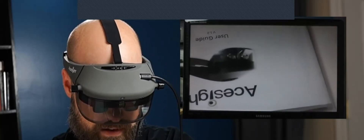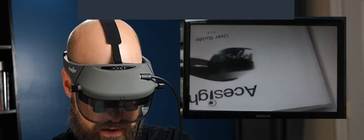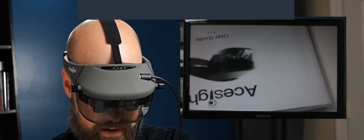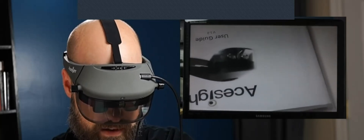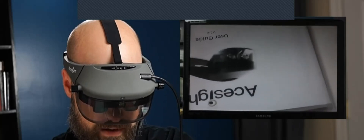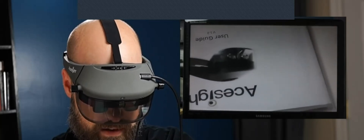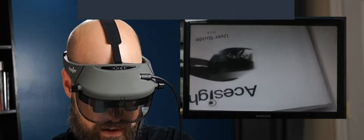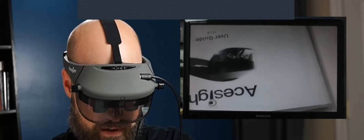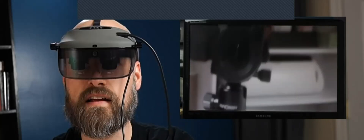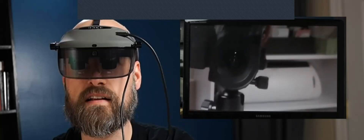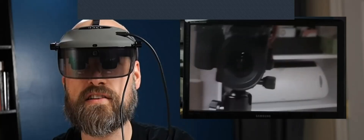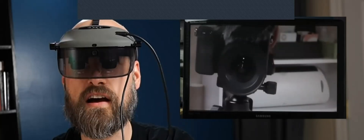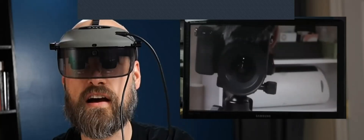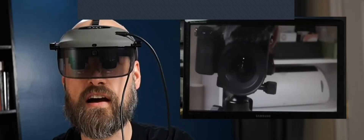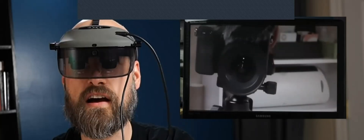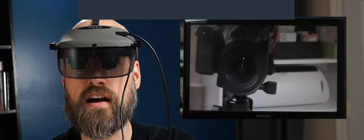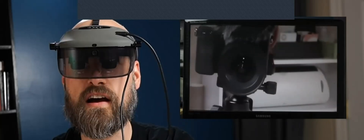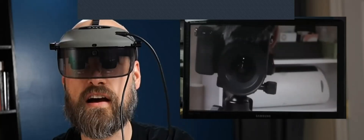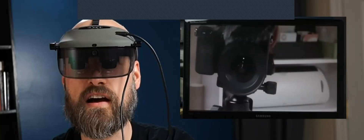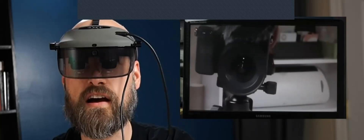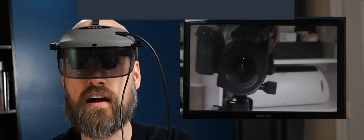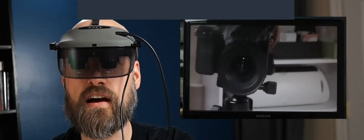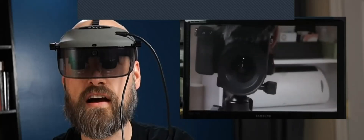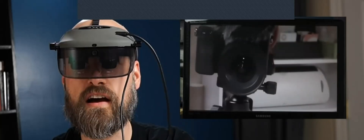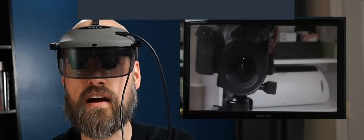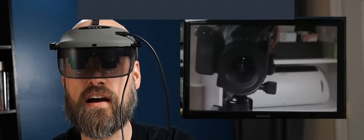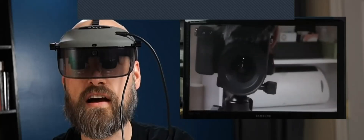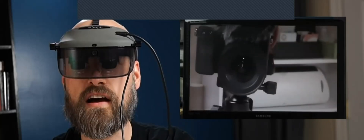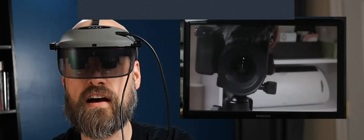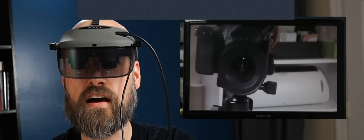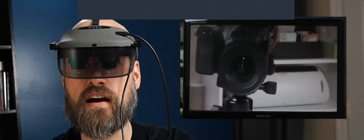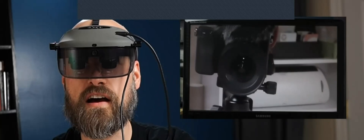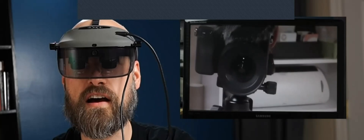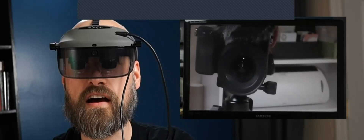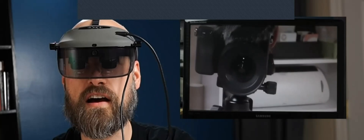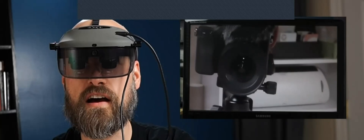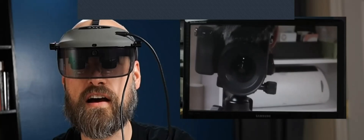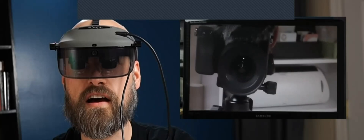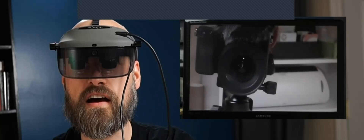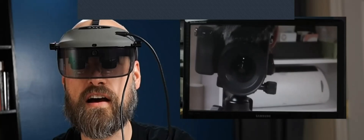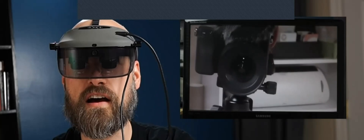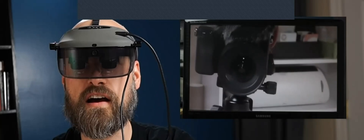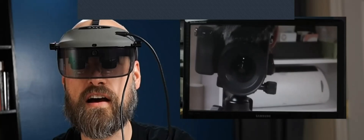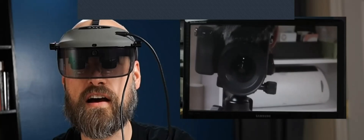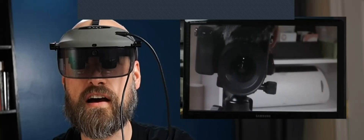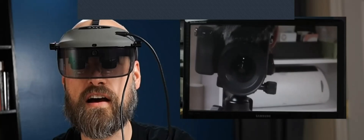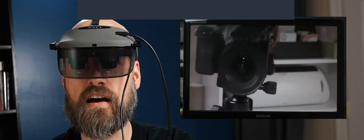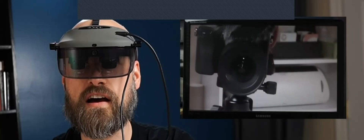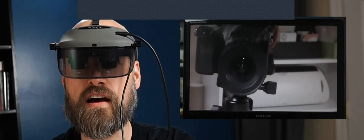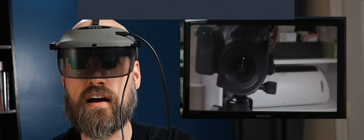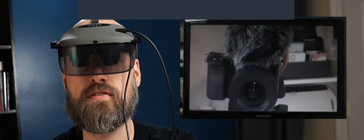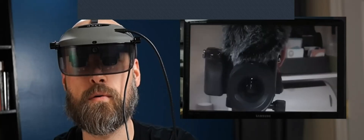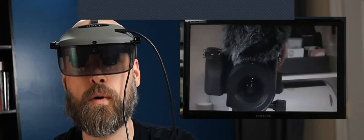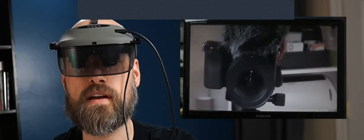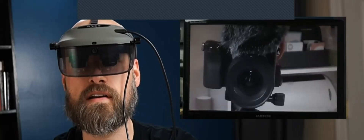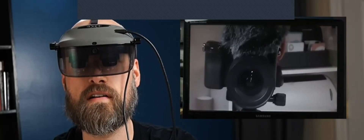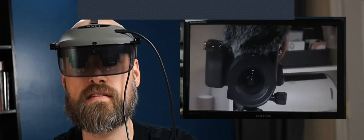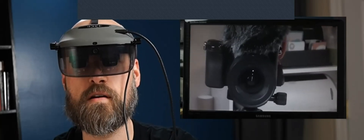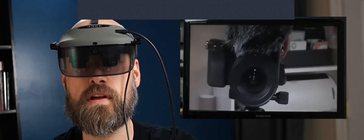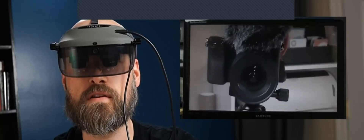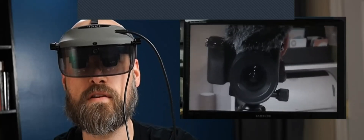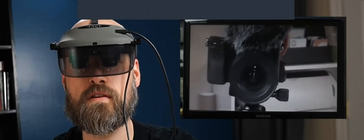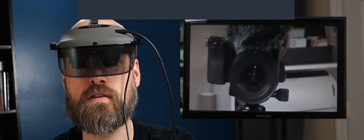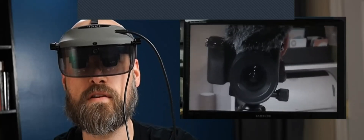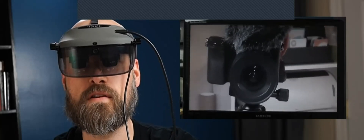on that. And there we get a shot of the focus. So it is an autofocus. You can lock the focus. If you were working